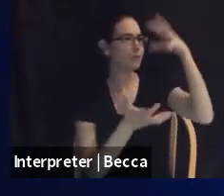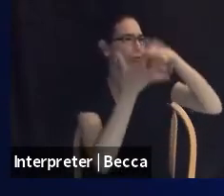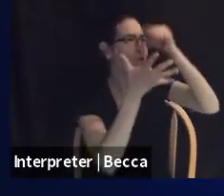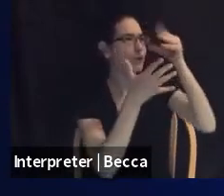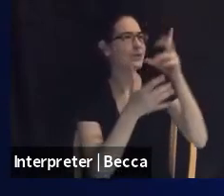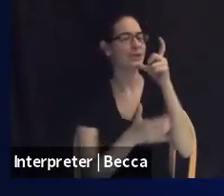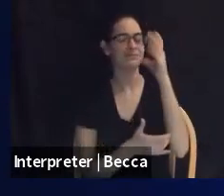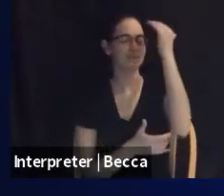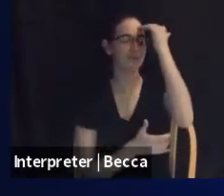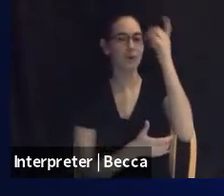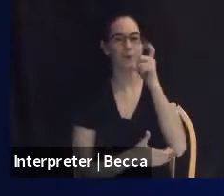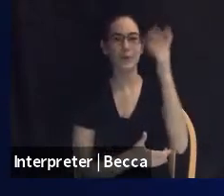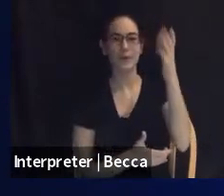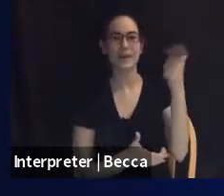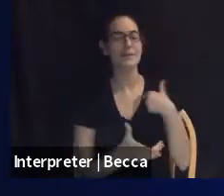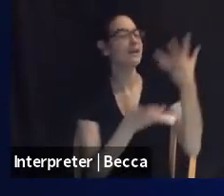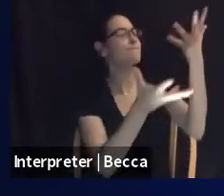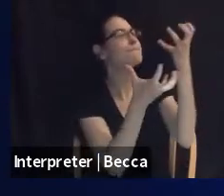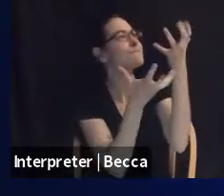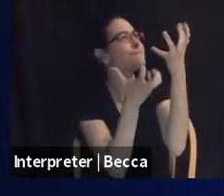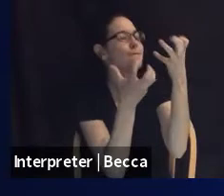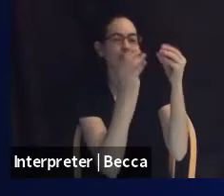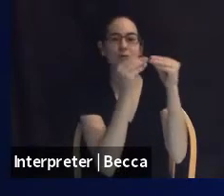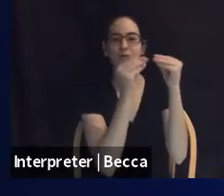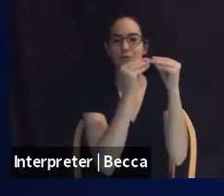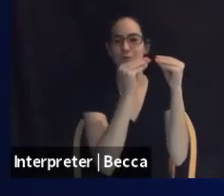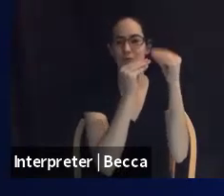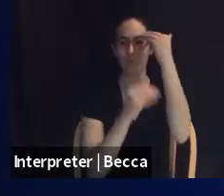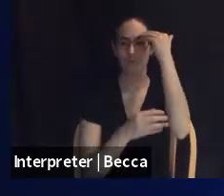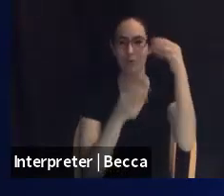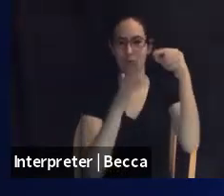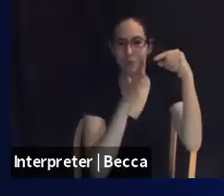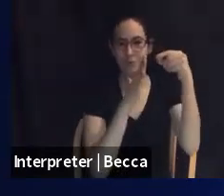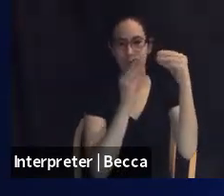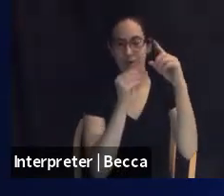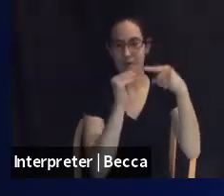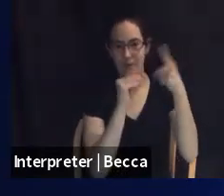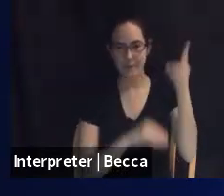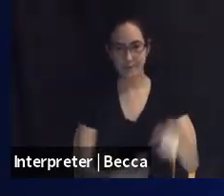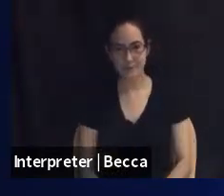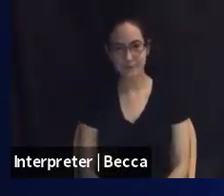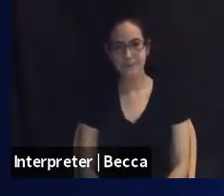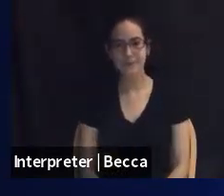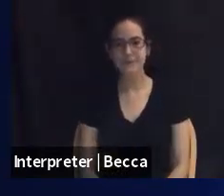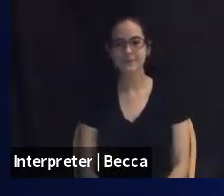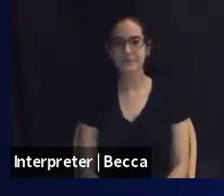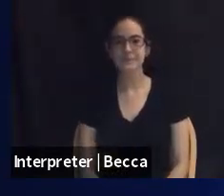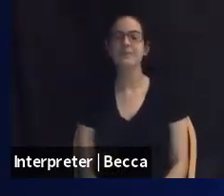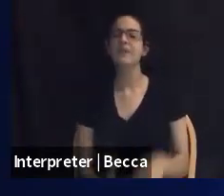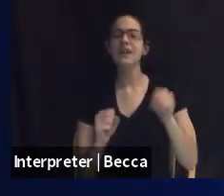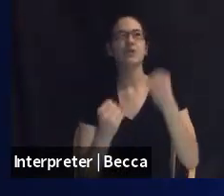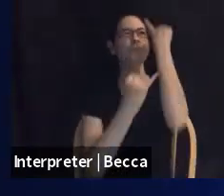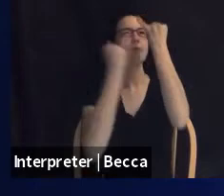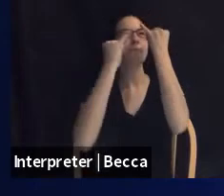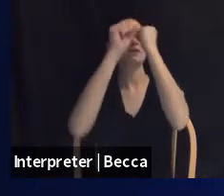hungry and thirsty to know more about God. And I had daily touch points. Can you imagine you're dating somebody for the first